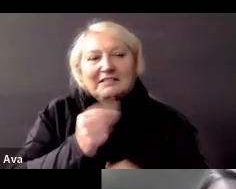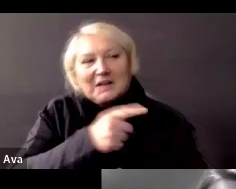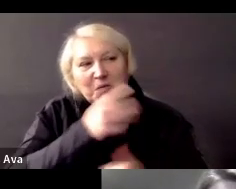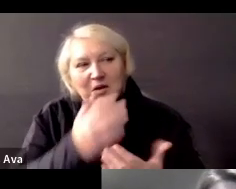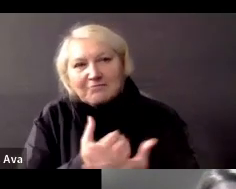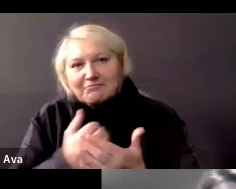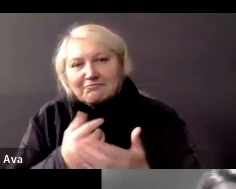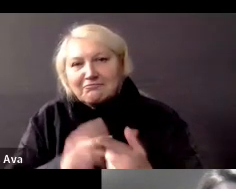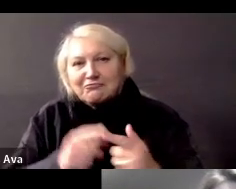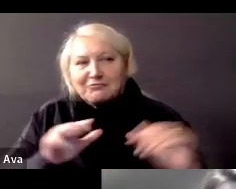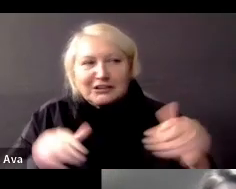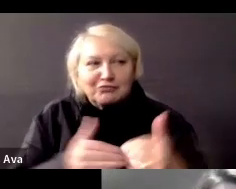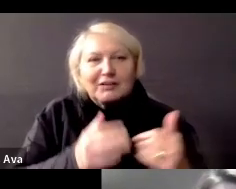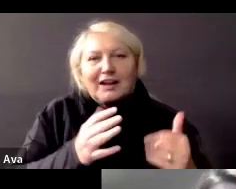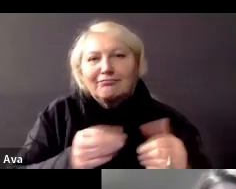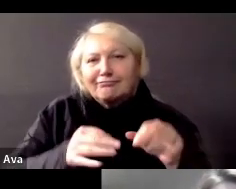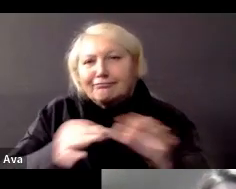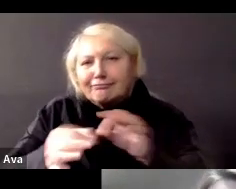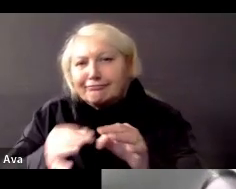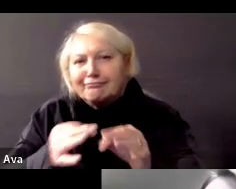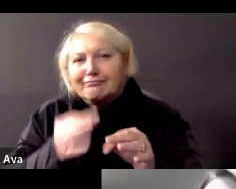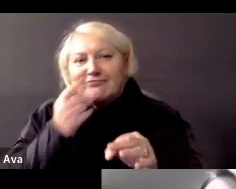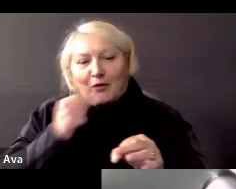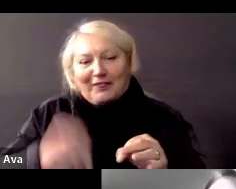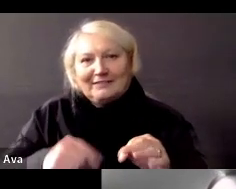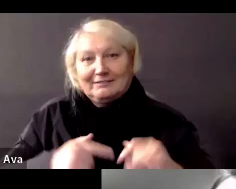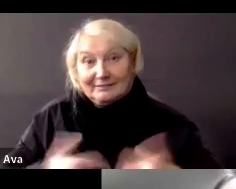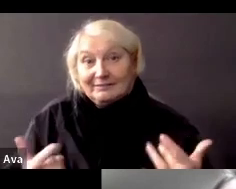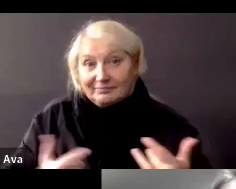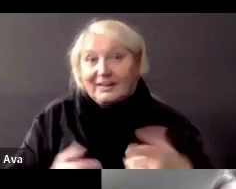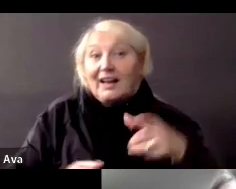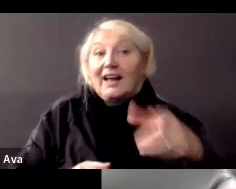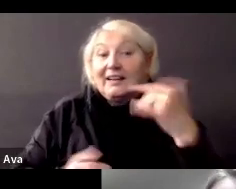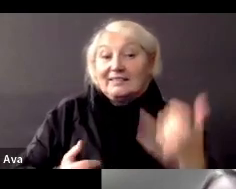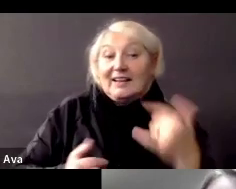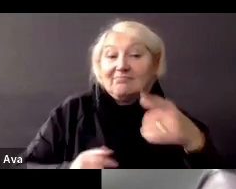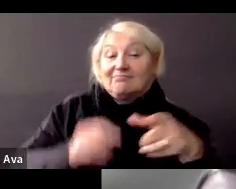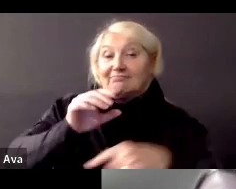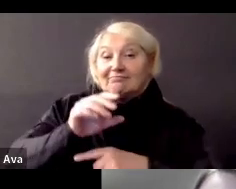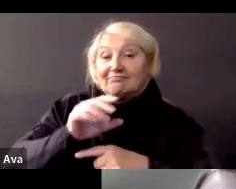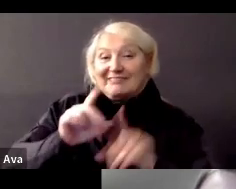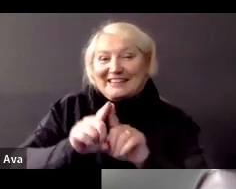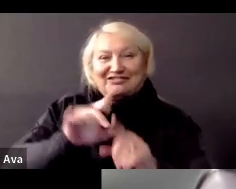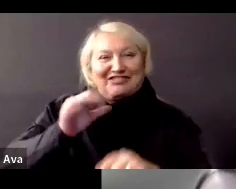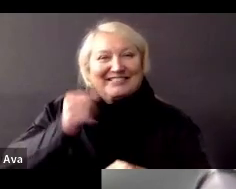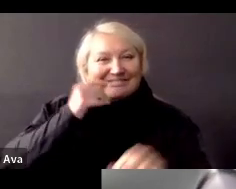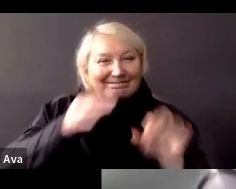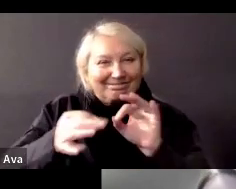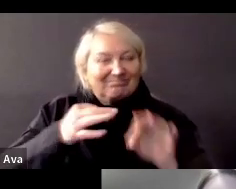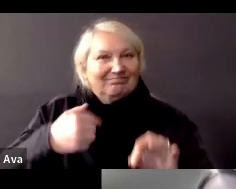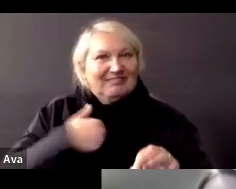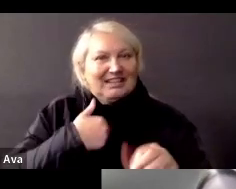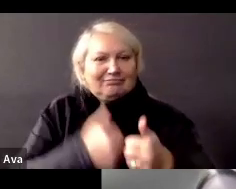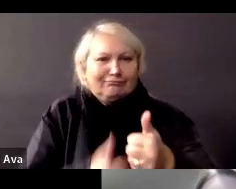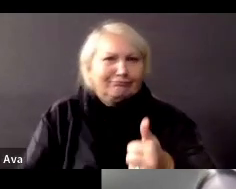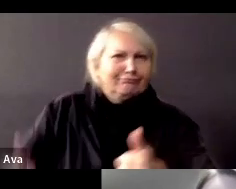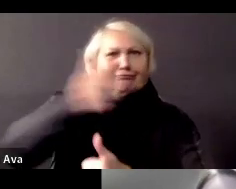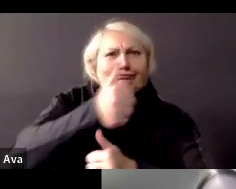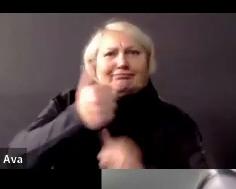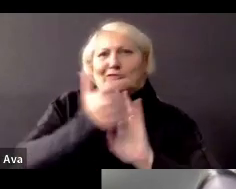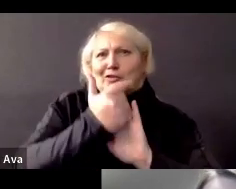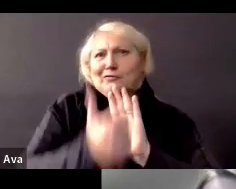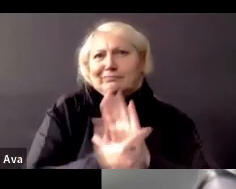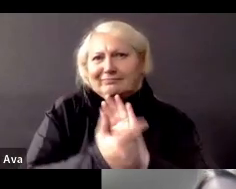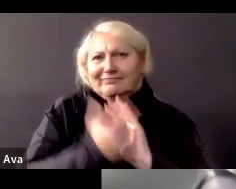As Jessica said, I'm Senior Counsel at Arch. I've held this